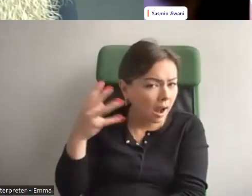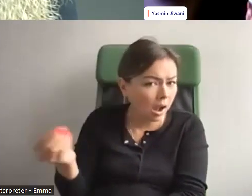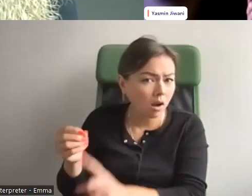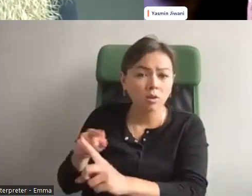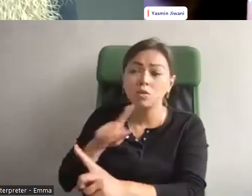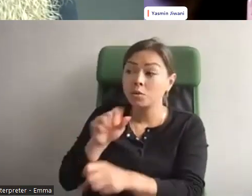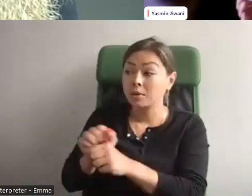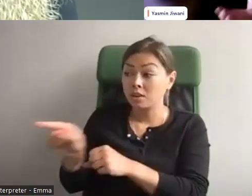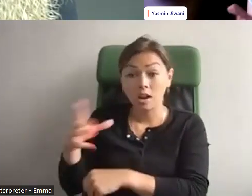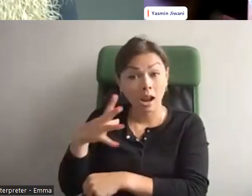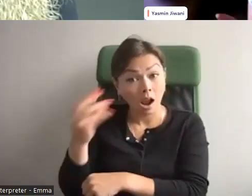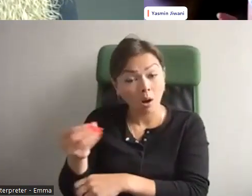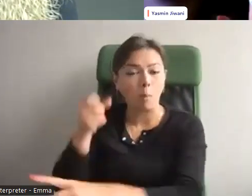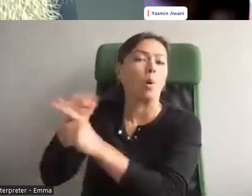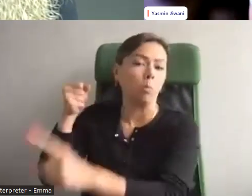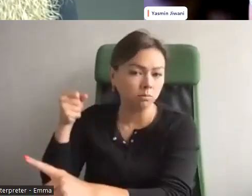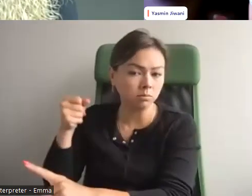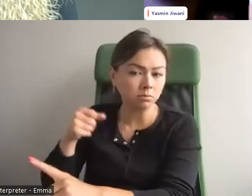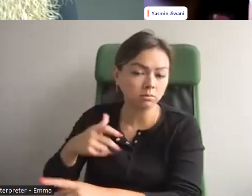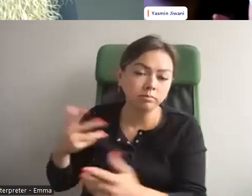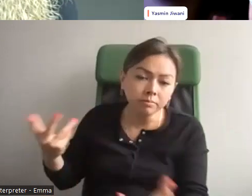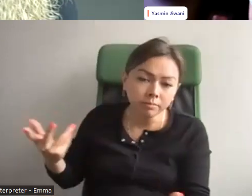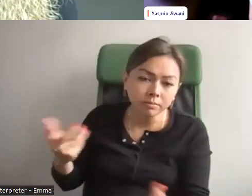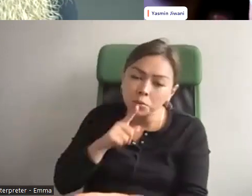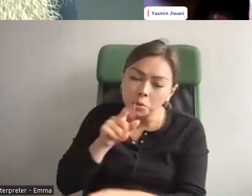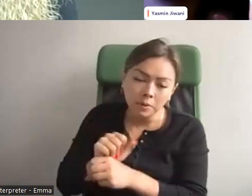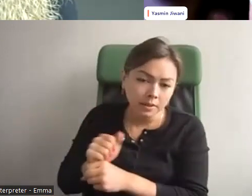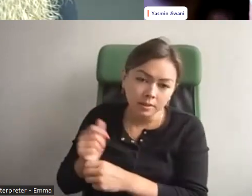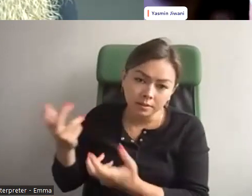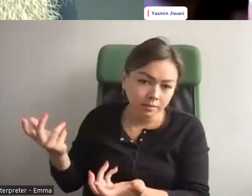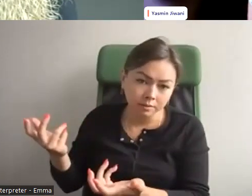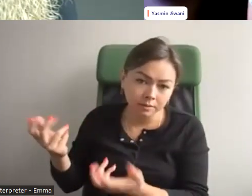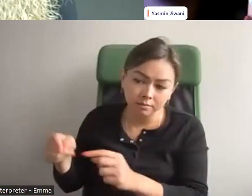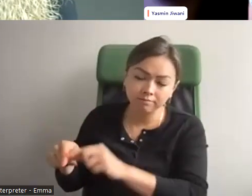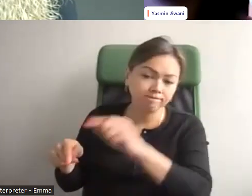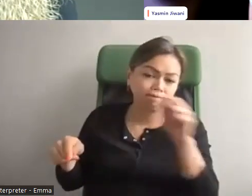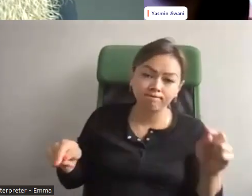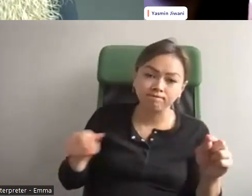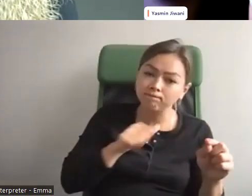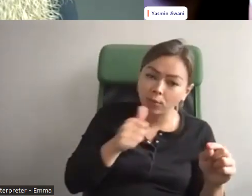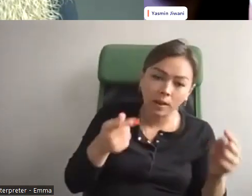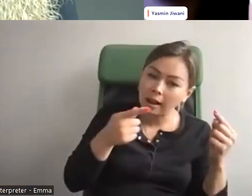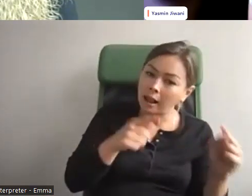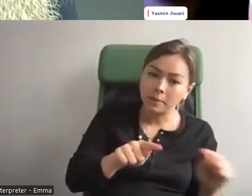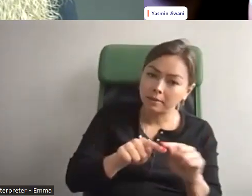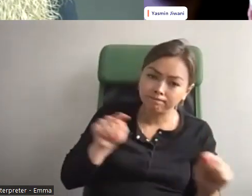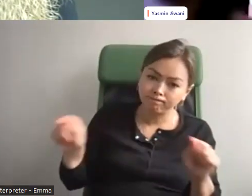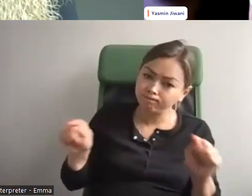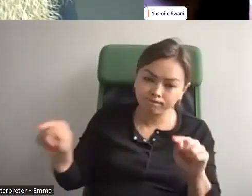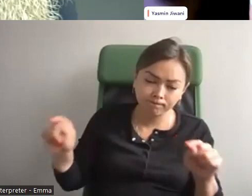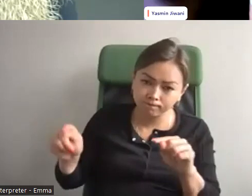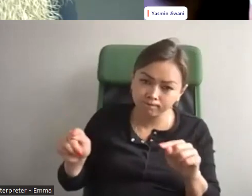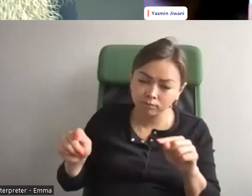her. That wasn't the case on the other side of the country. So you can see, in fact, how the